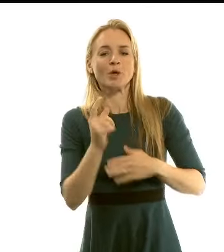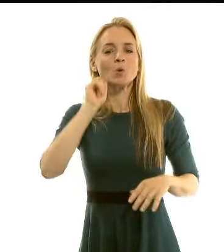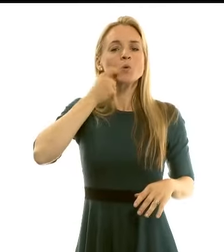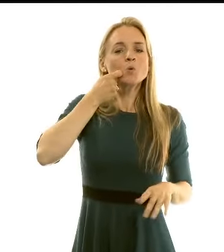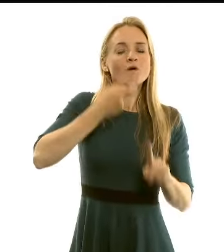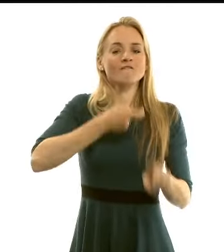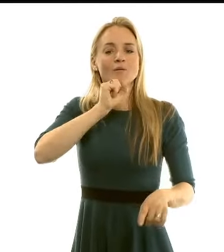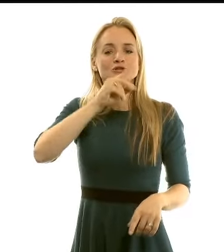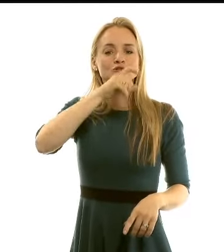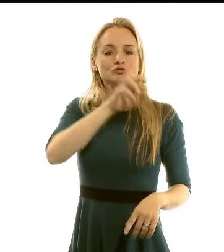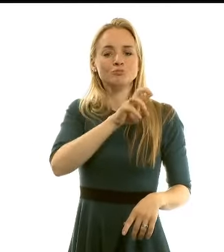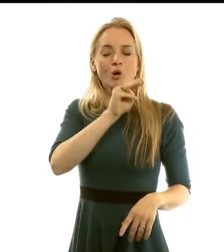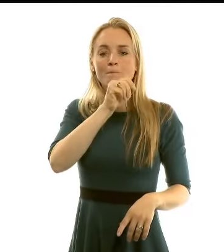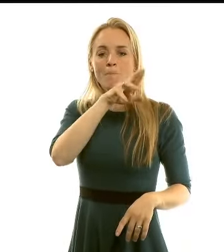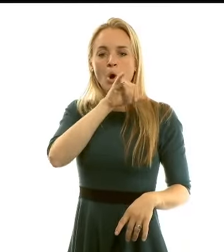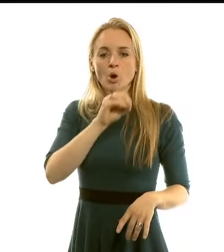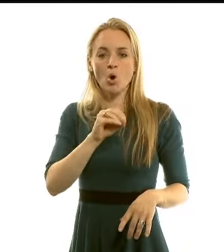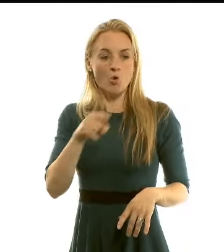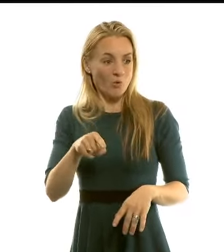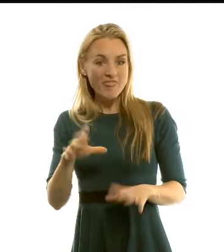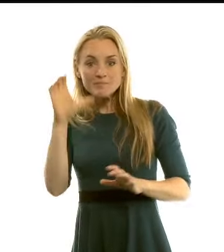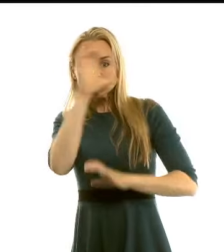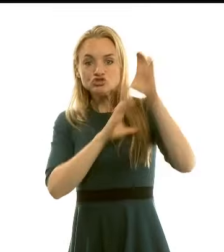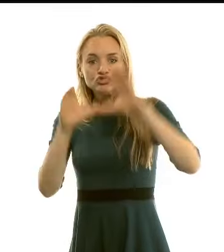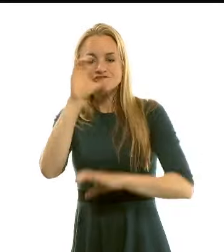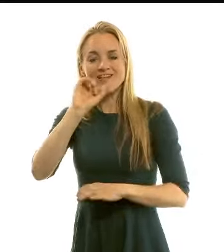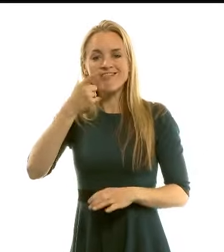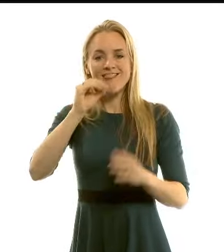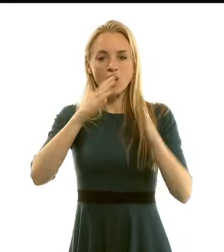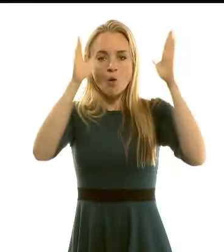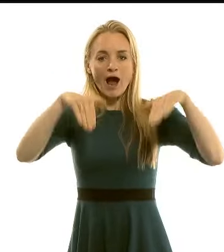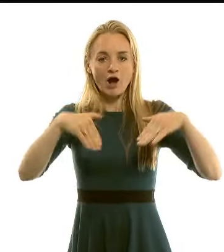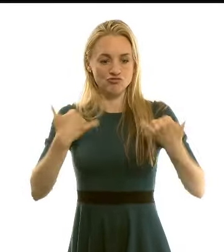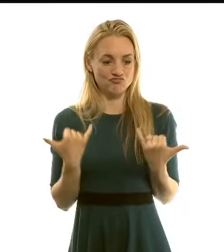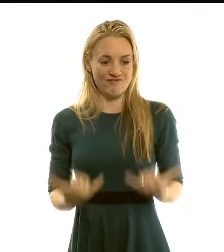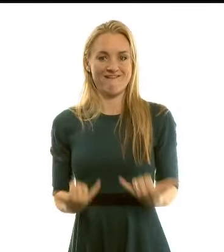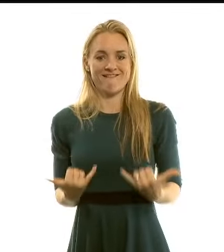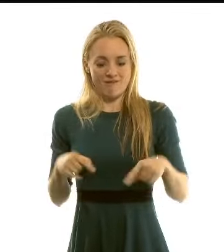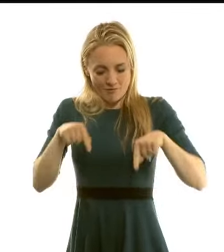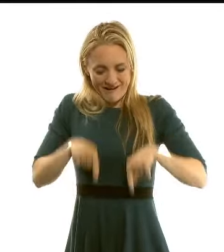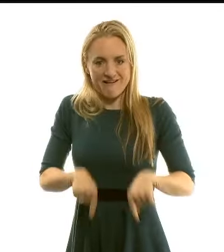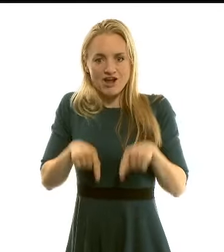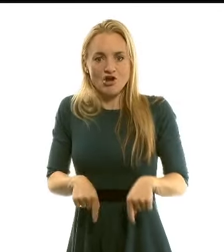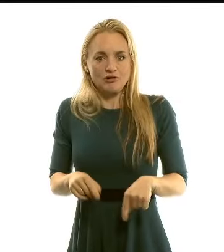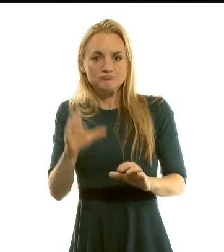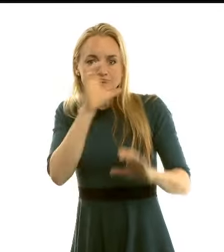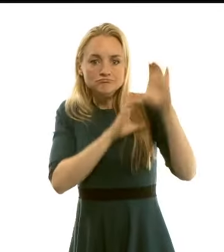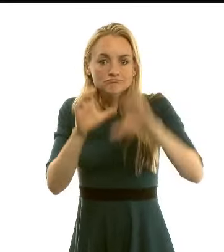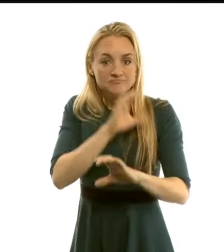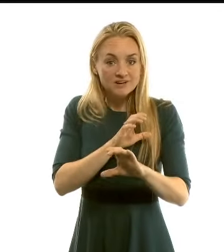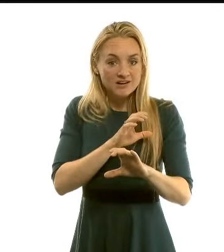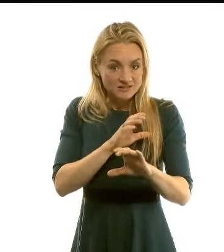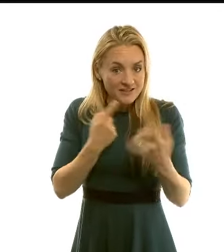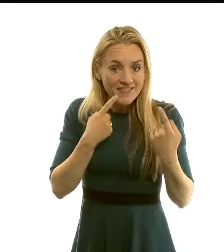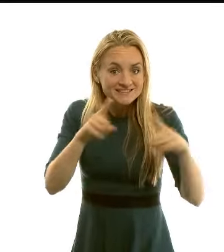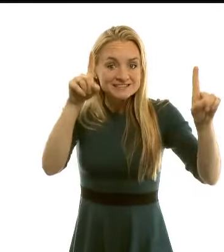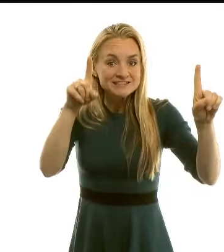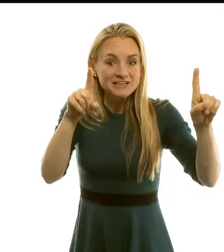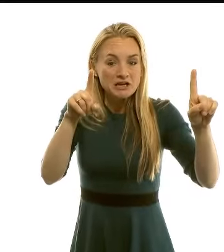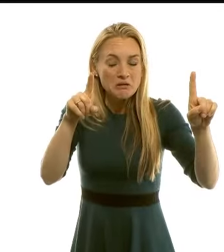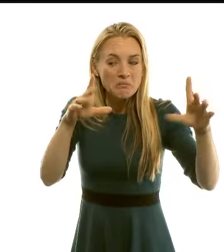energetic time-based challenge. Did they complete it? Well, let's hope so. Otherwise, the next few minutes is going to be quite awkward. Yeah.